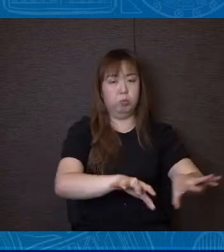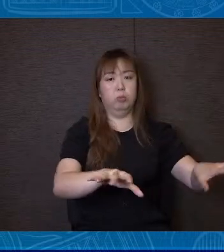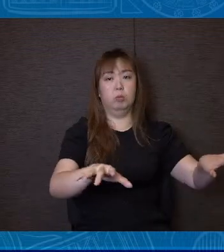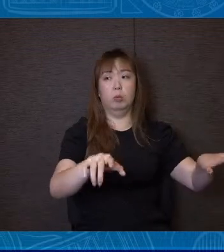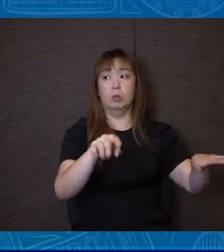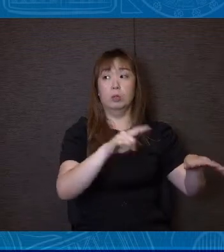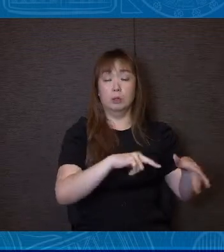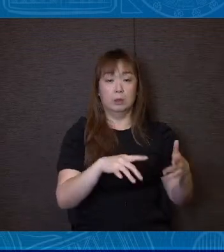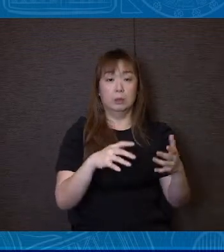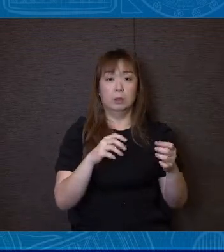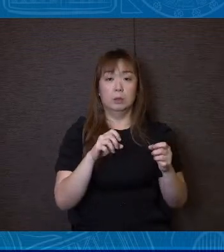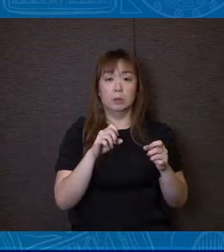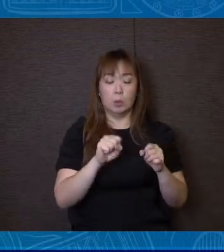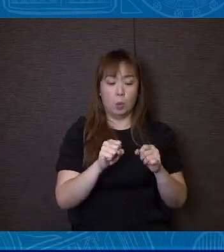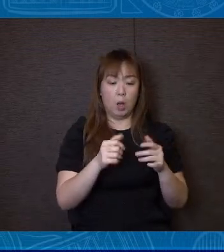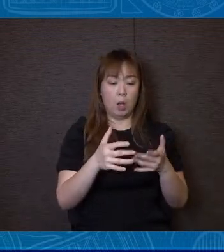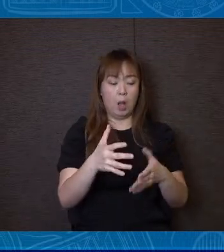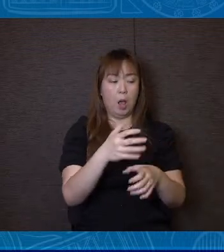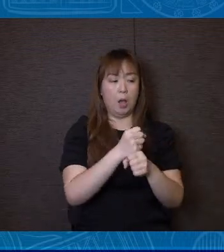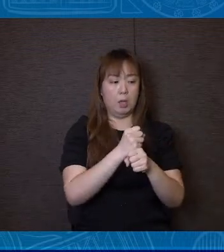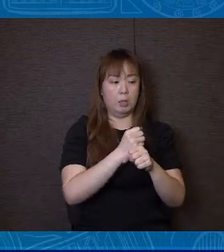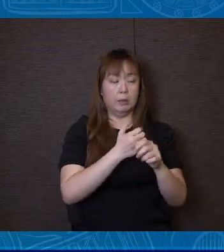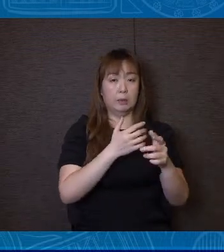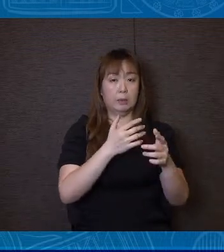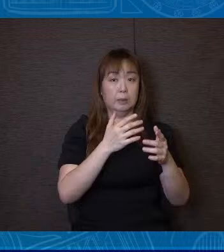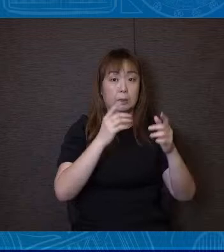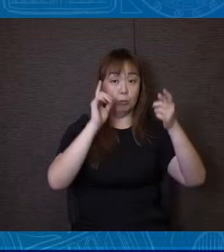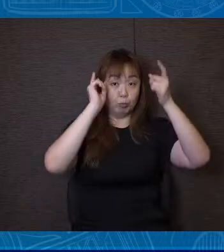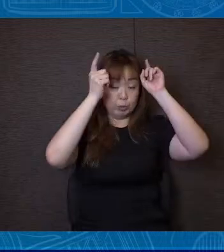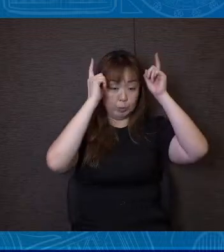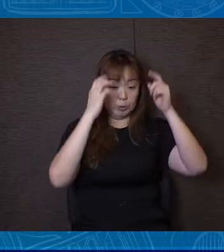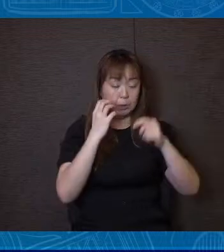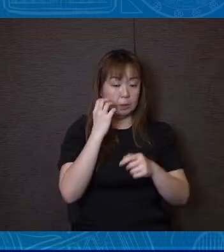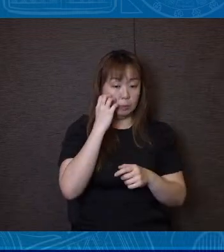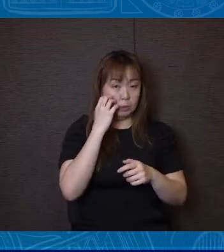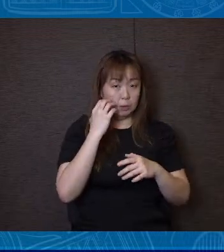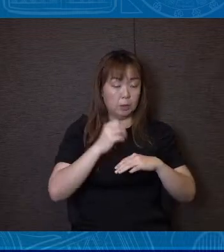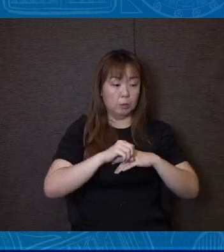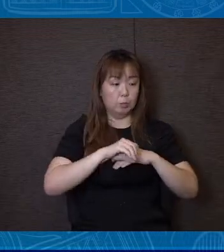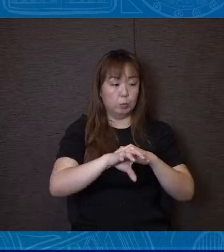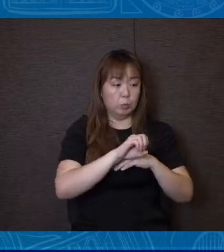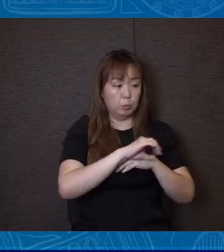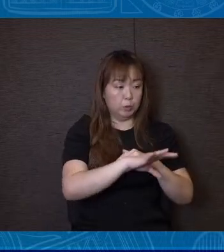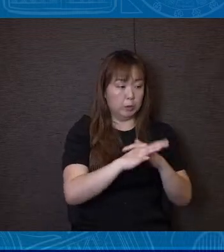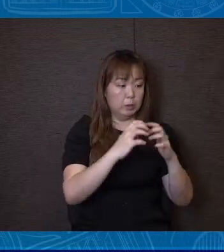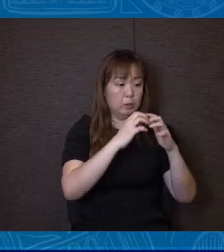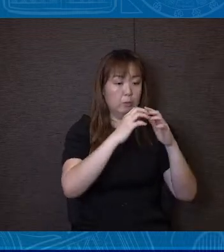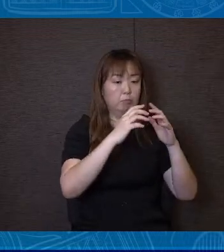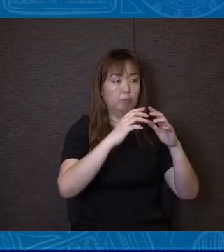to recover the service specifically, initially, for the first responders.